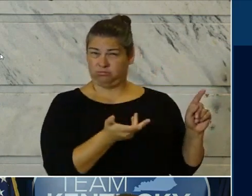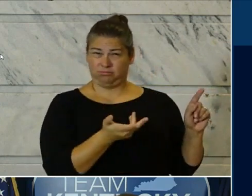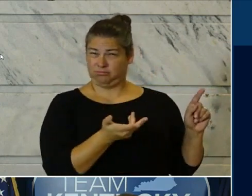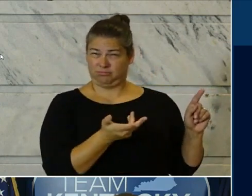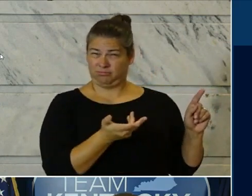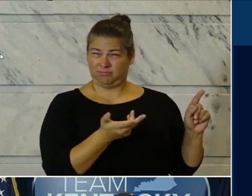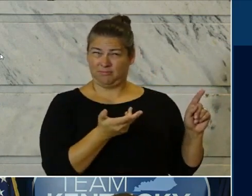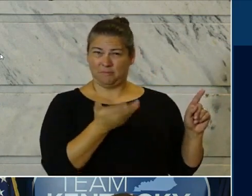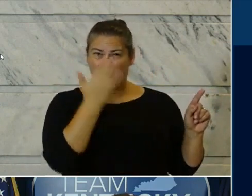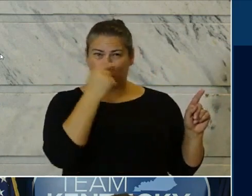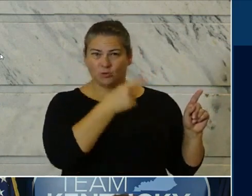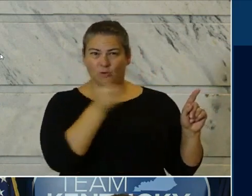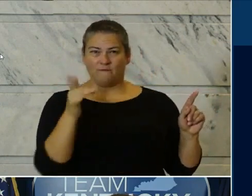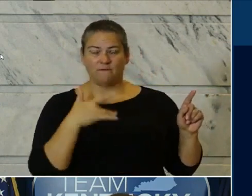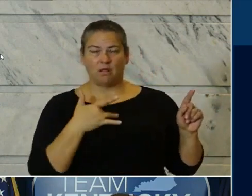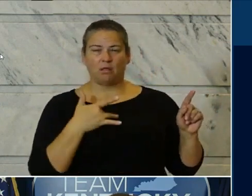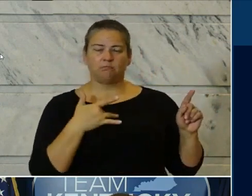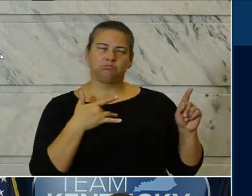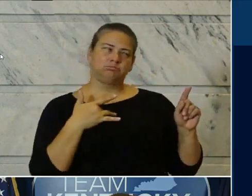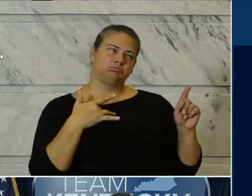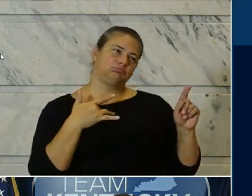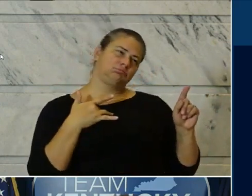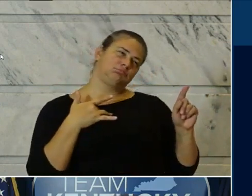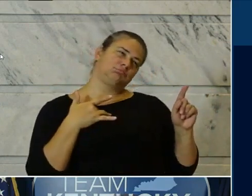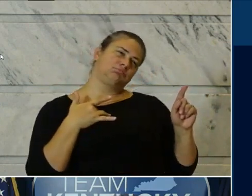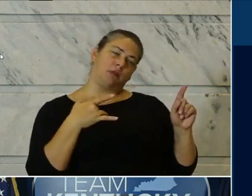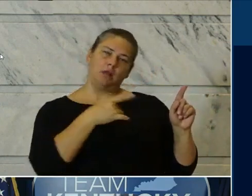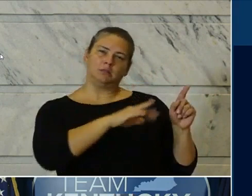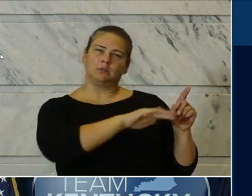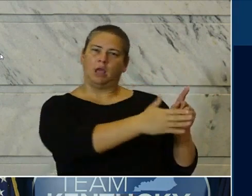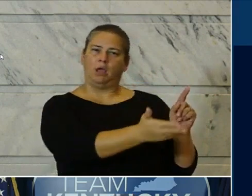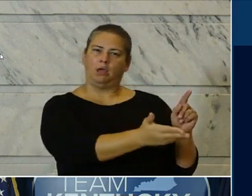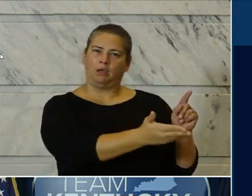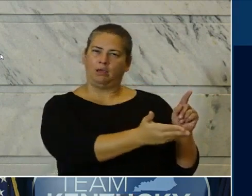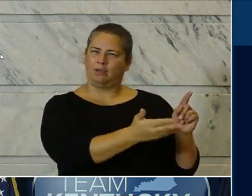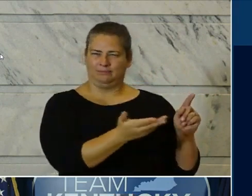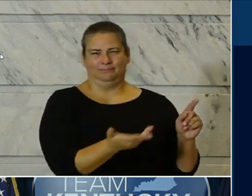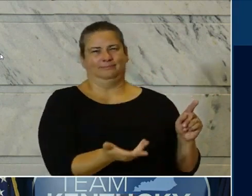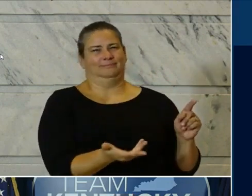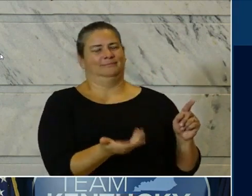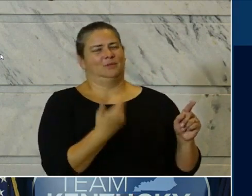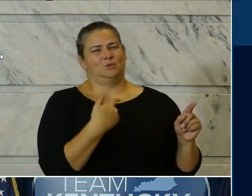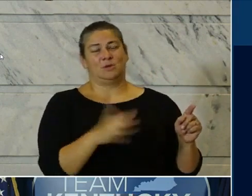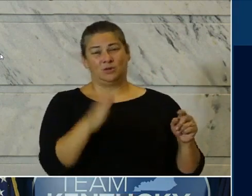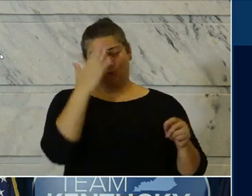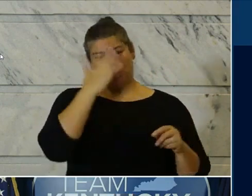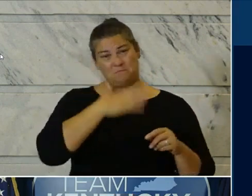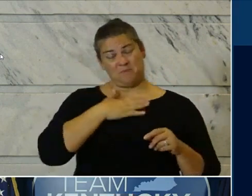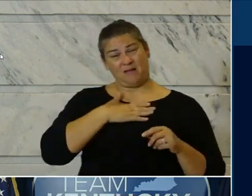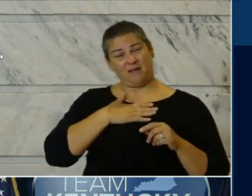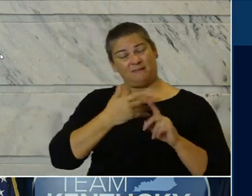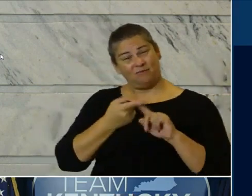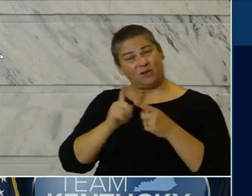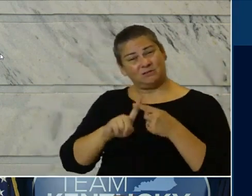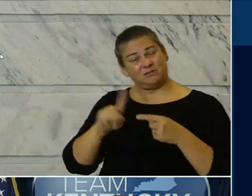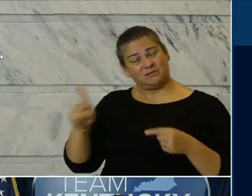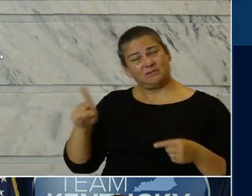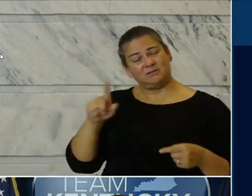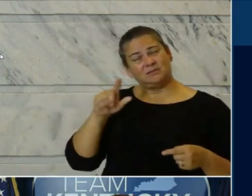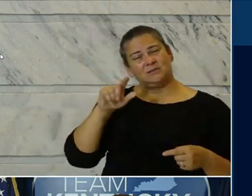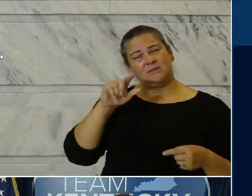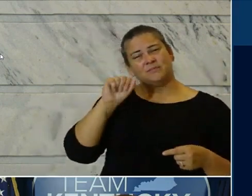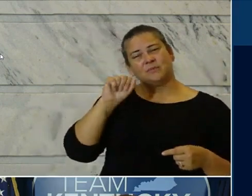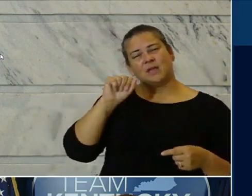little exhausted in it and maybe didn't wear my mask as much? I lost my friend Alice Sparks at the end of last week.